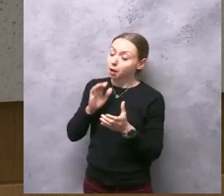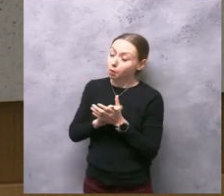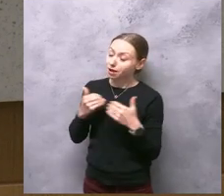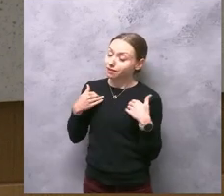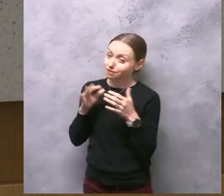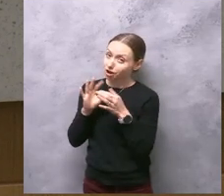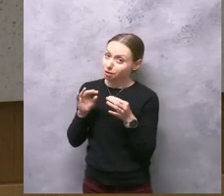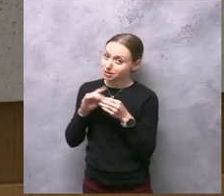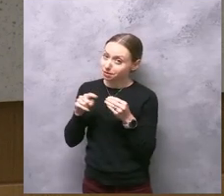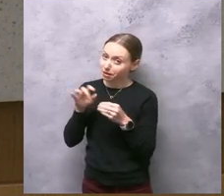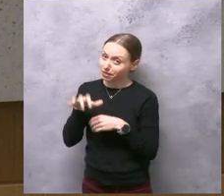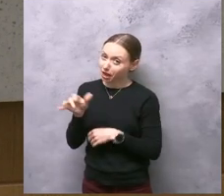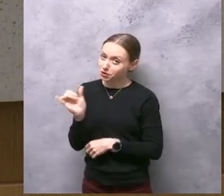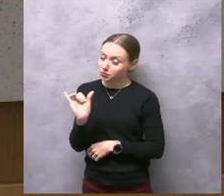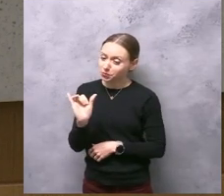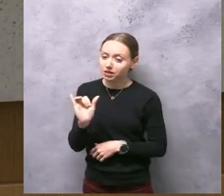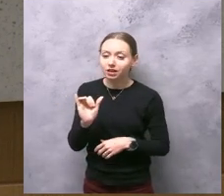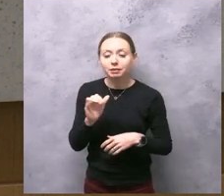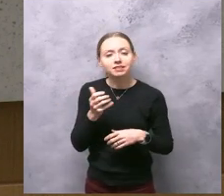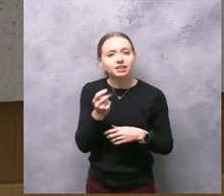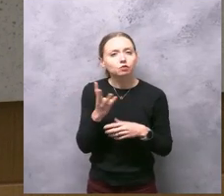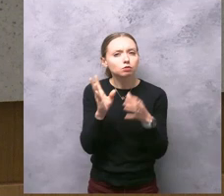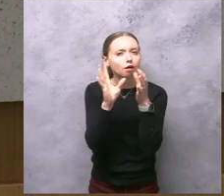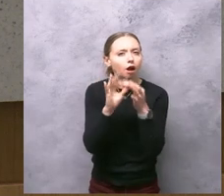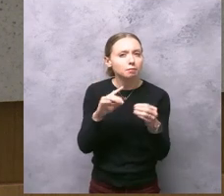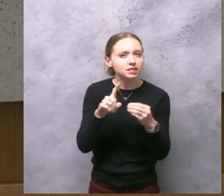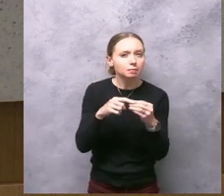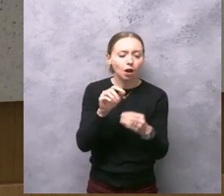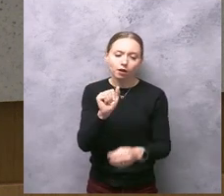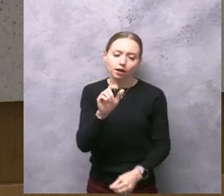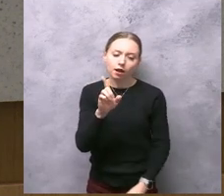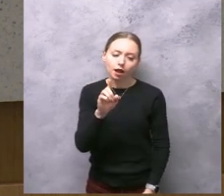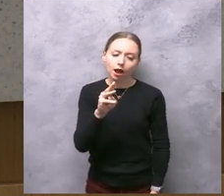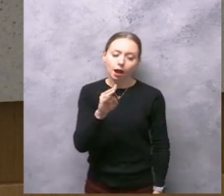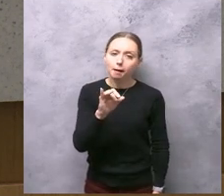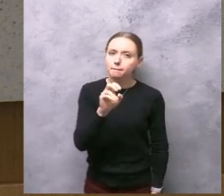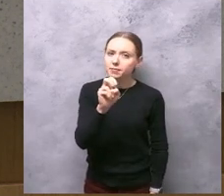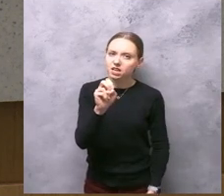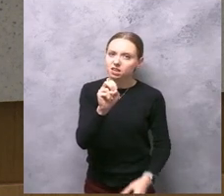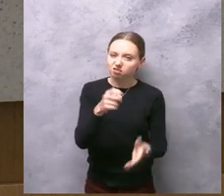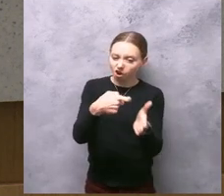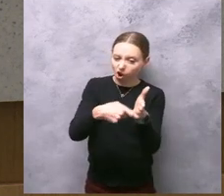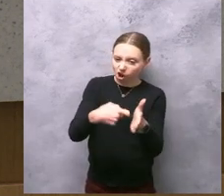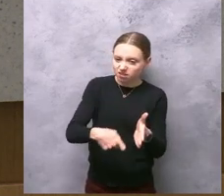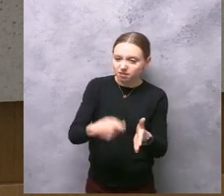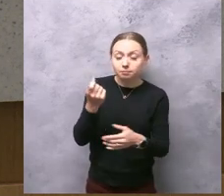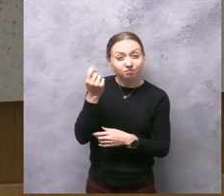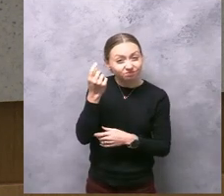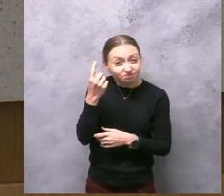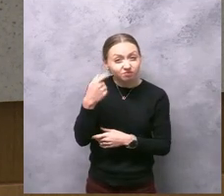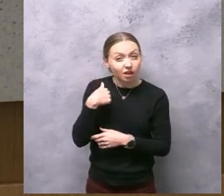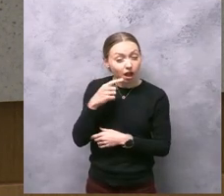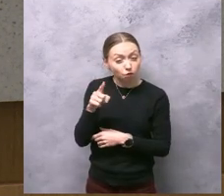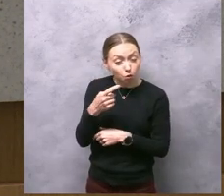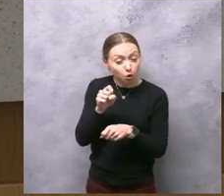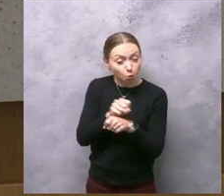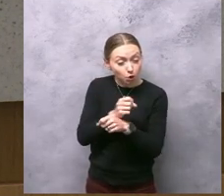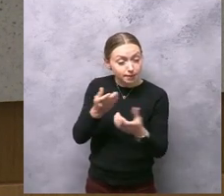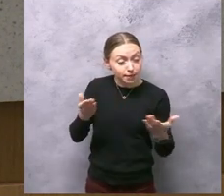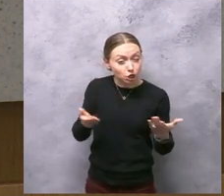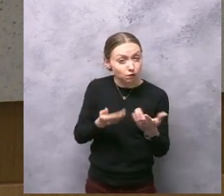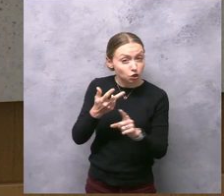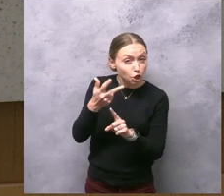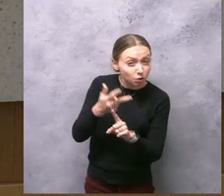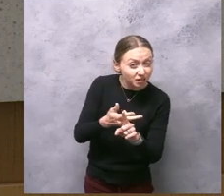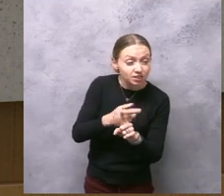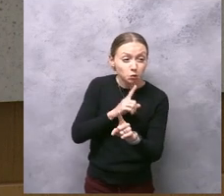But there was a number of things about administration. But I will tell you, I've only been in the district for 3 months, and we are a pretty lean district.